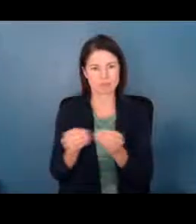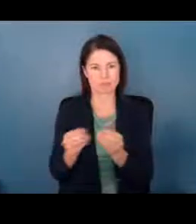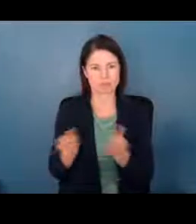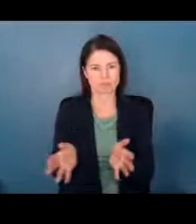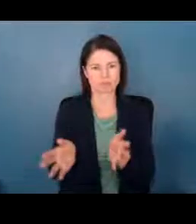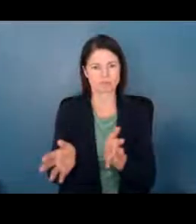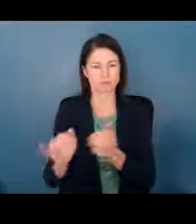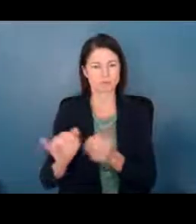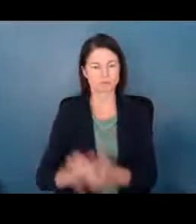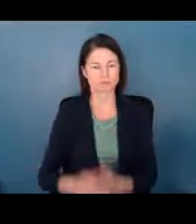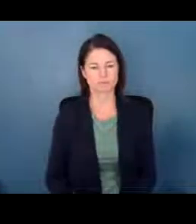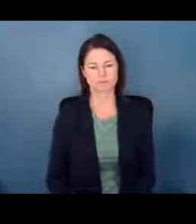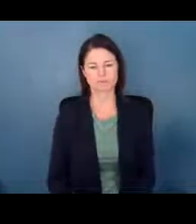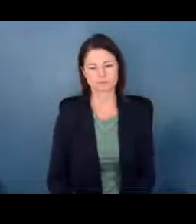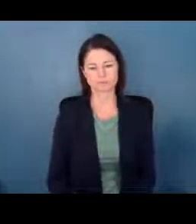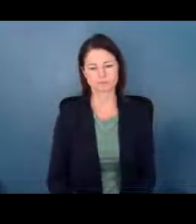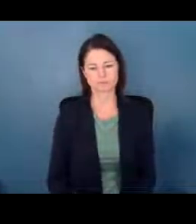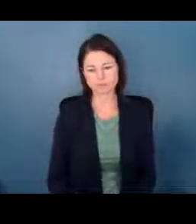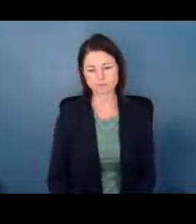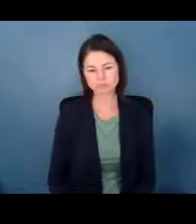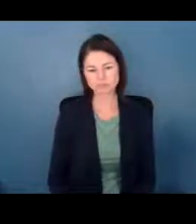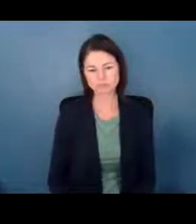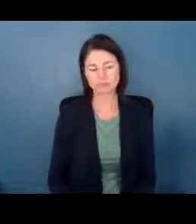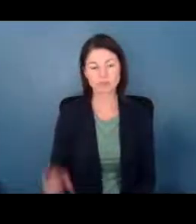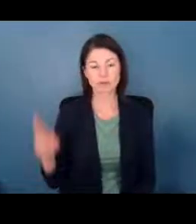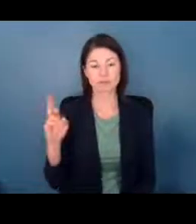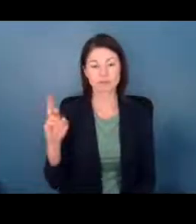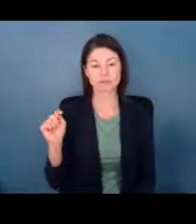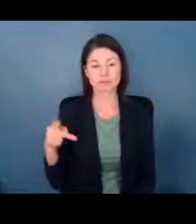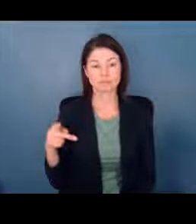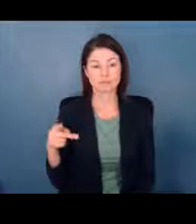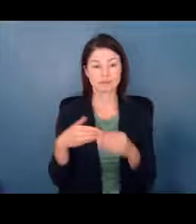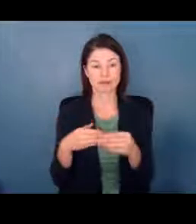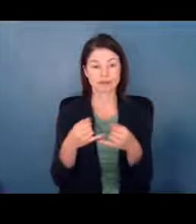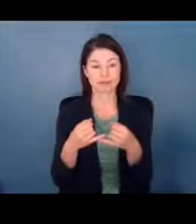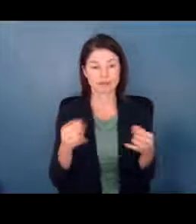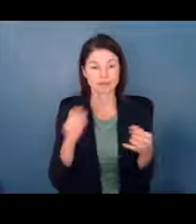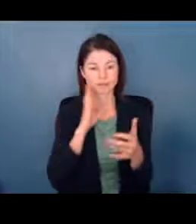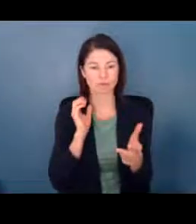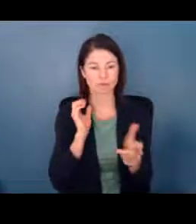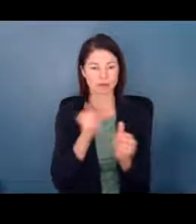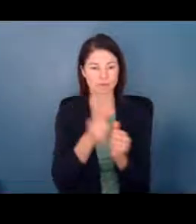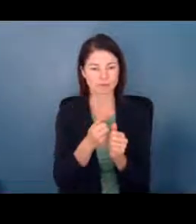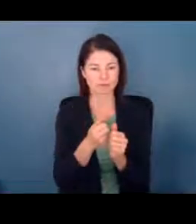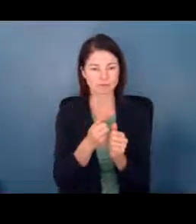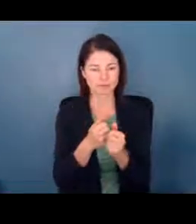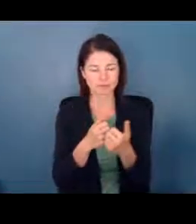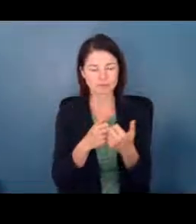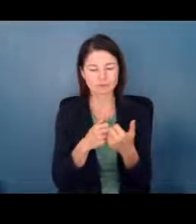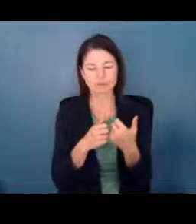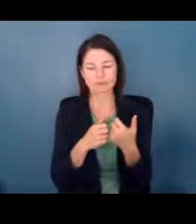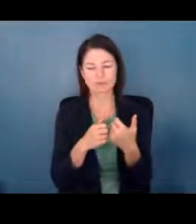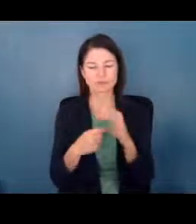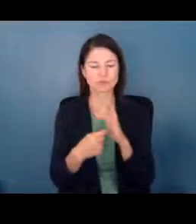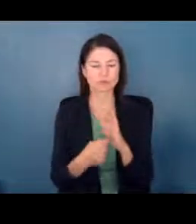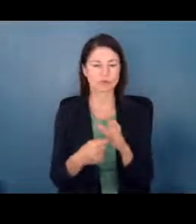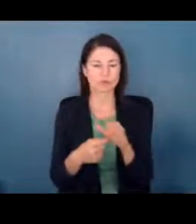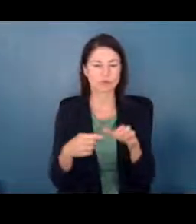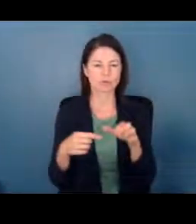that the RTP guidelines will be updated to reflect the final rulemaking for performance